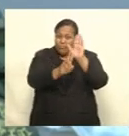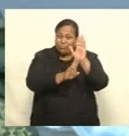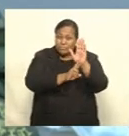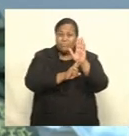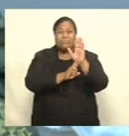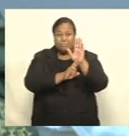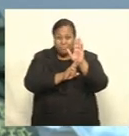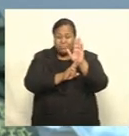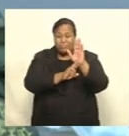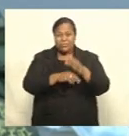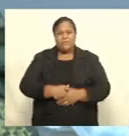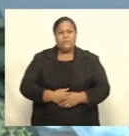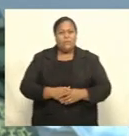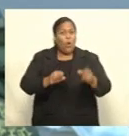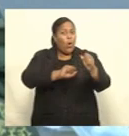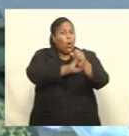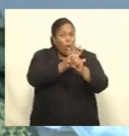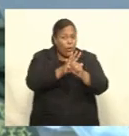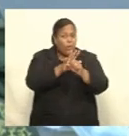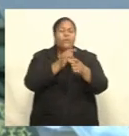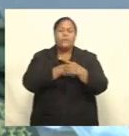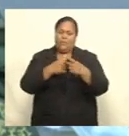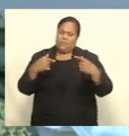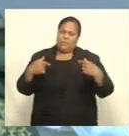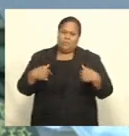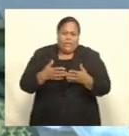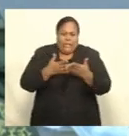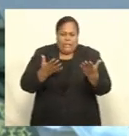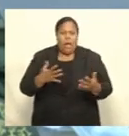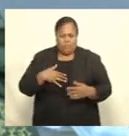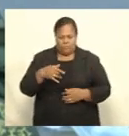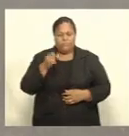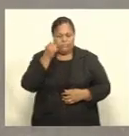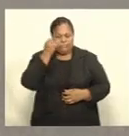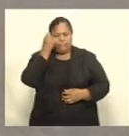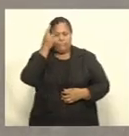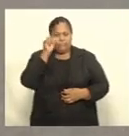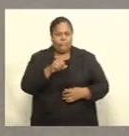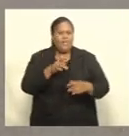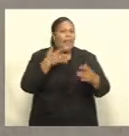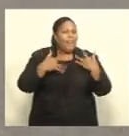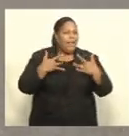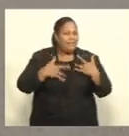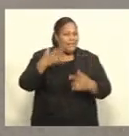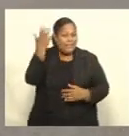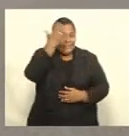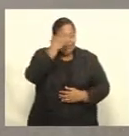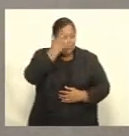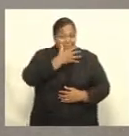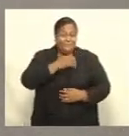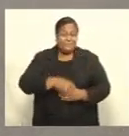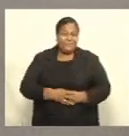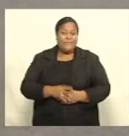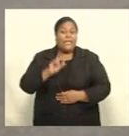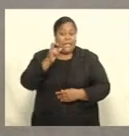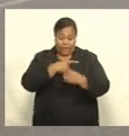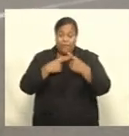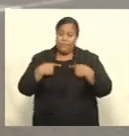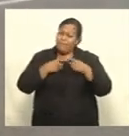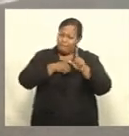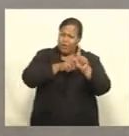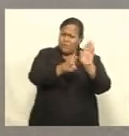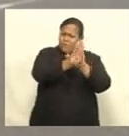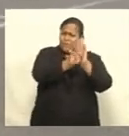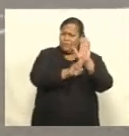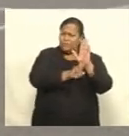COVID protocol, we are putting lives in danger. But if we do our job well, follow the protocol, we